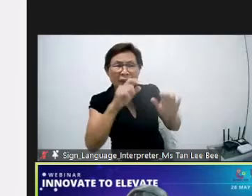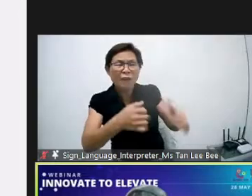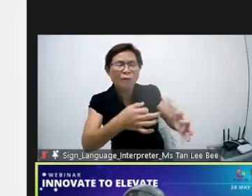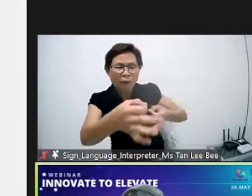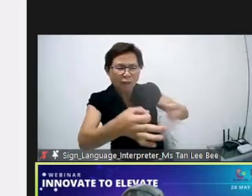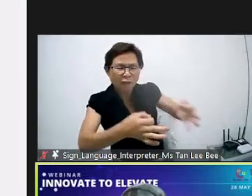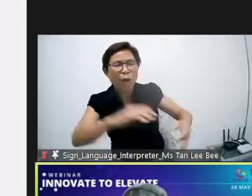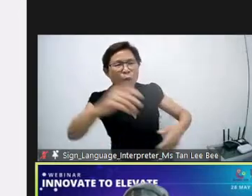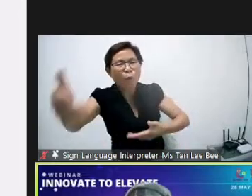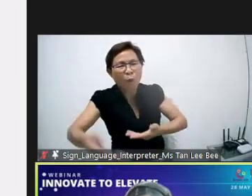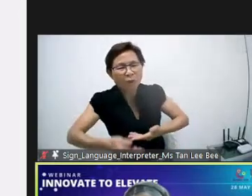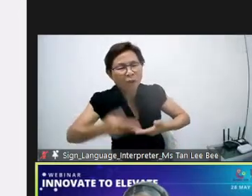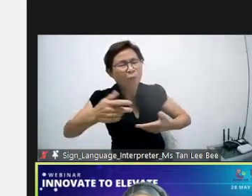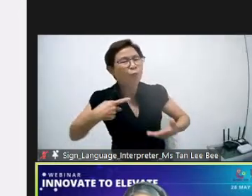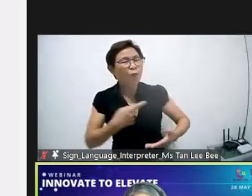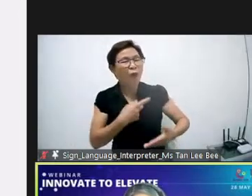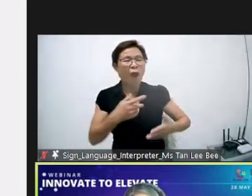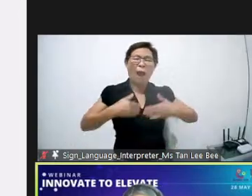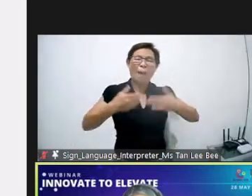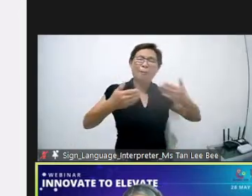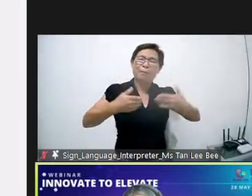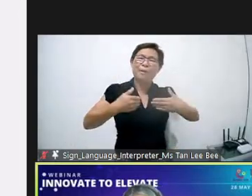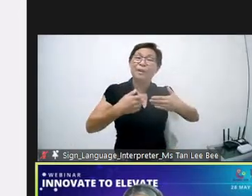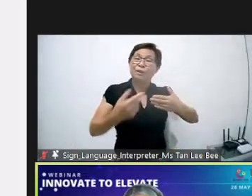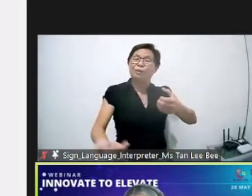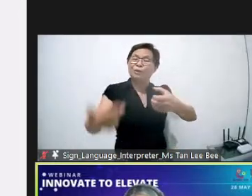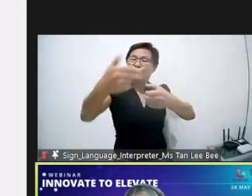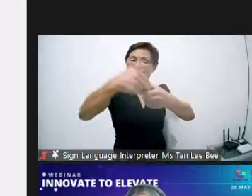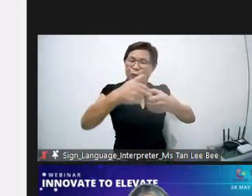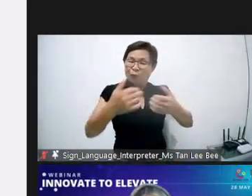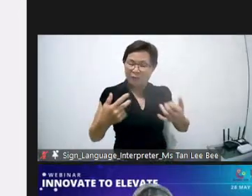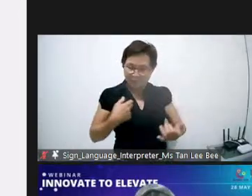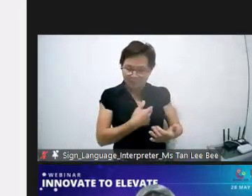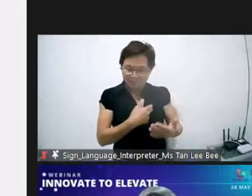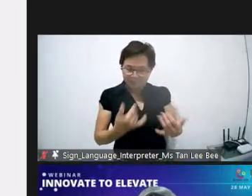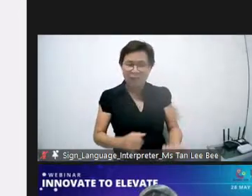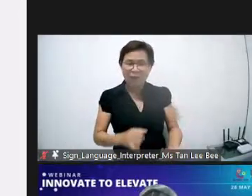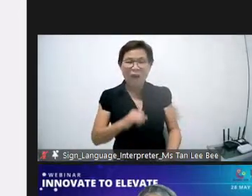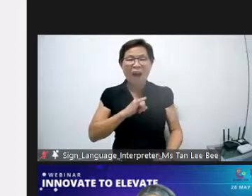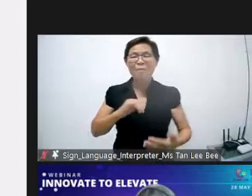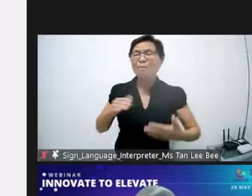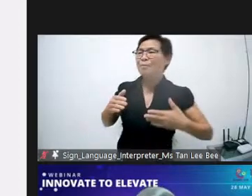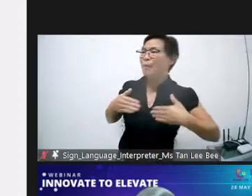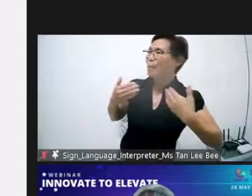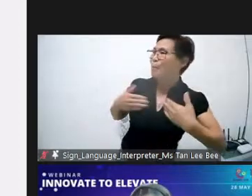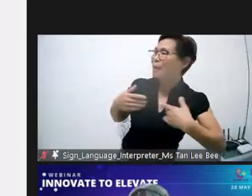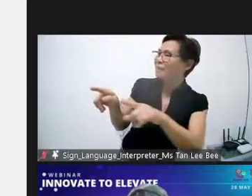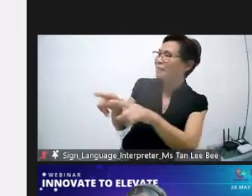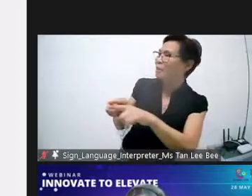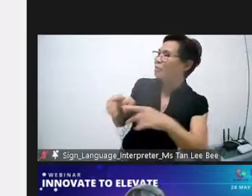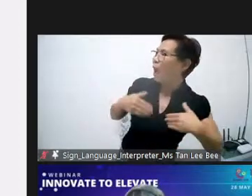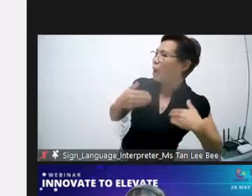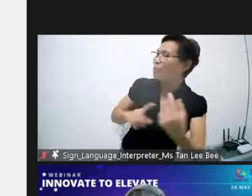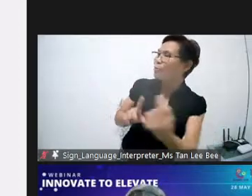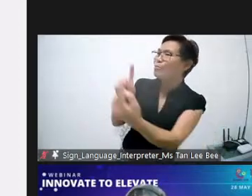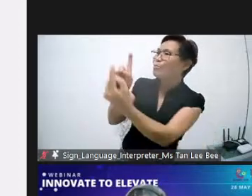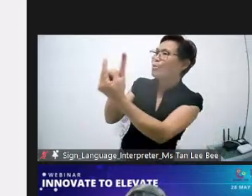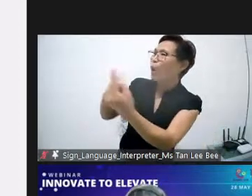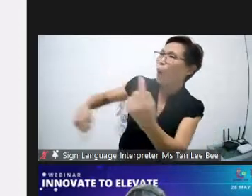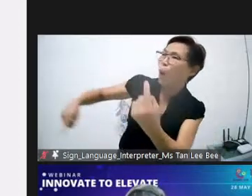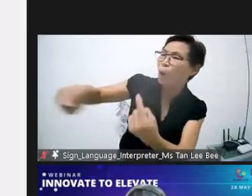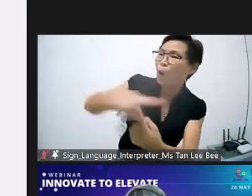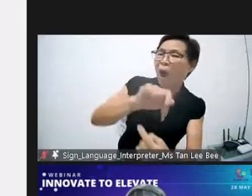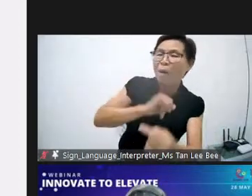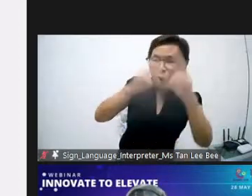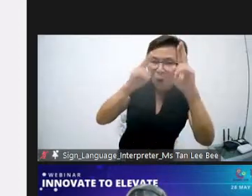welcome, Doctor. We're so happy to have you with us. Yeah, I'm also happy to be with all of you today. I'm very honored to be all of